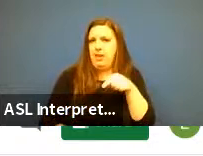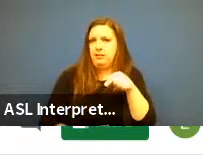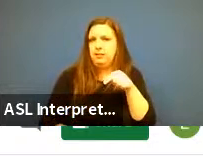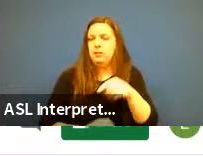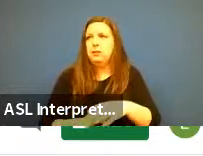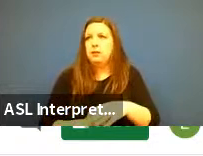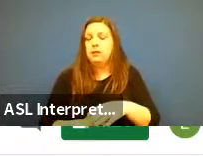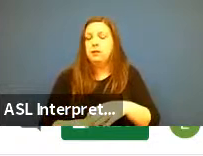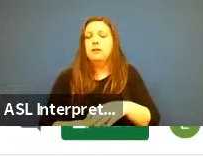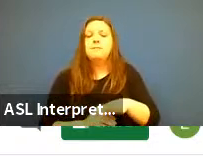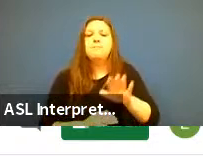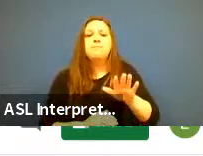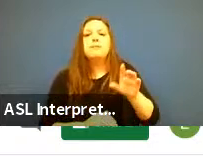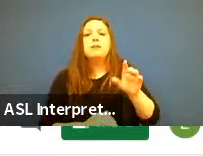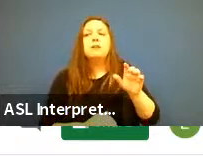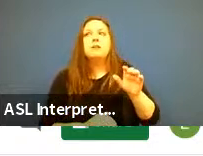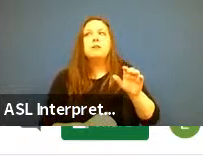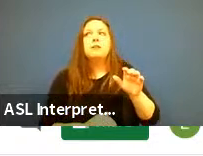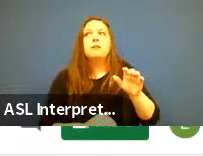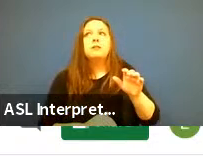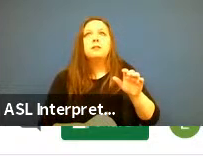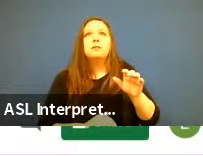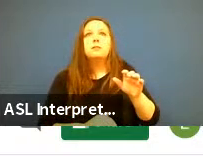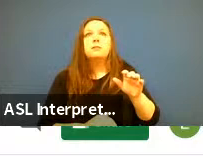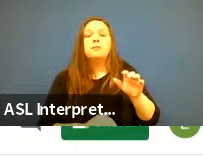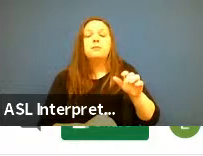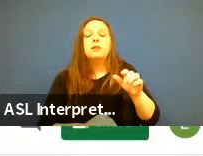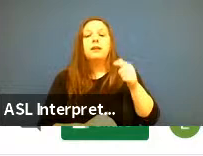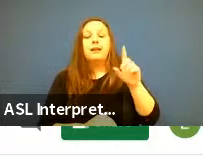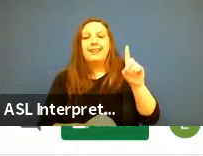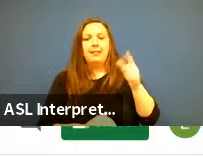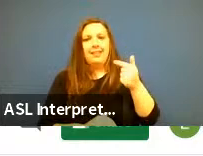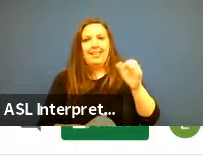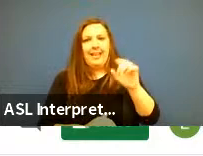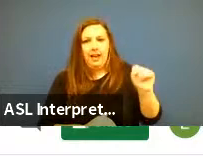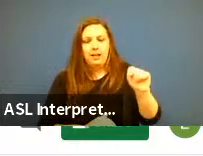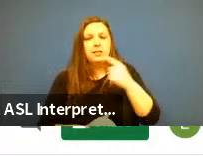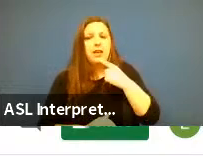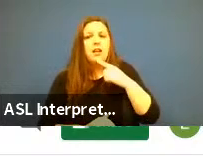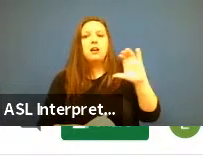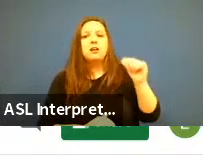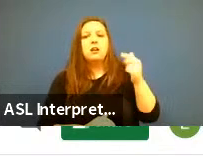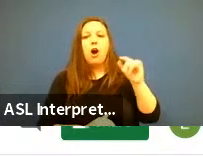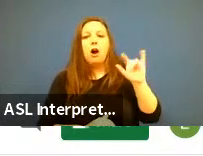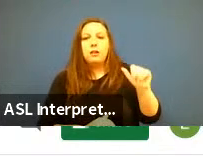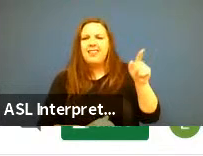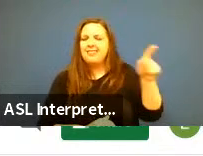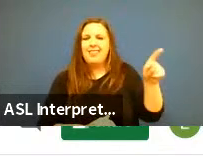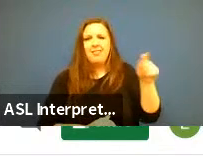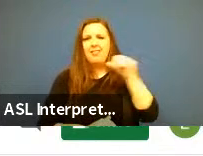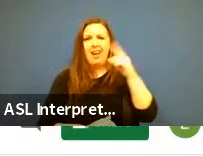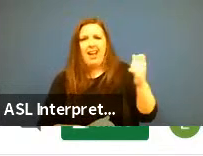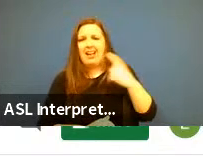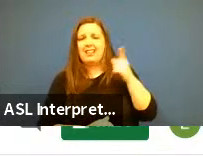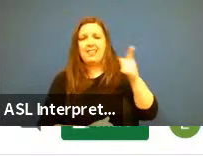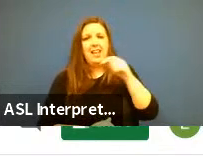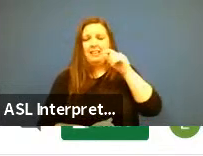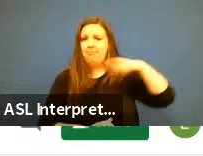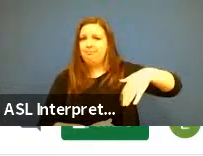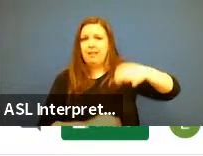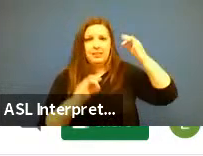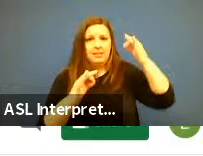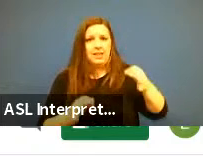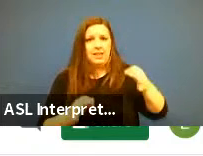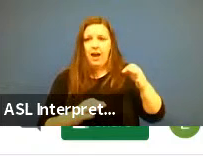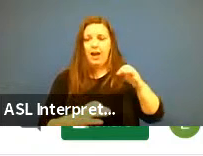Who gives the criteria for the survey? Cognia is not asking, they have not determined that this has to be anonymous or